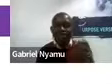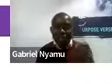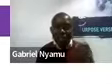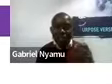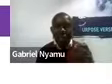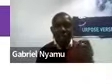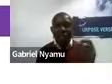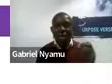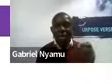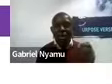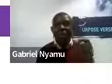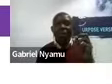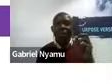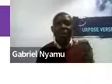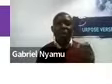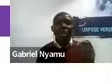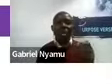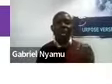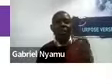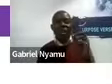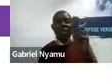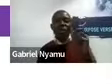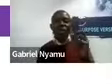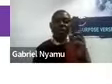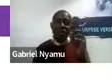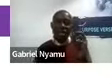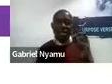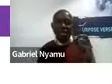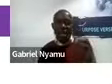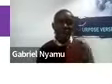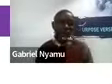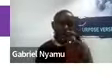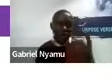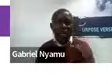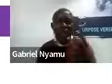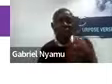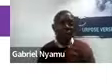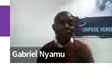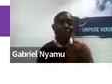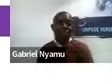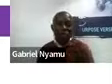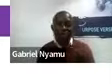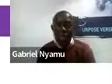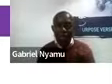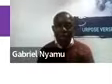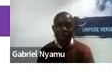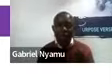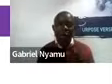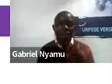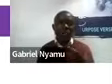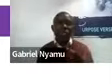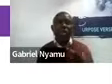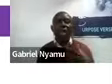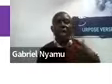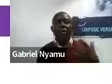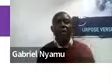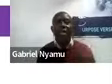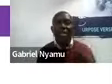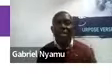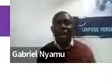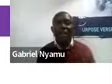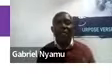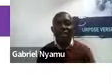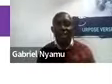who created you, that's okay. But we all can agree we are a product of a design. And I'll be talking about the concept of design along the way because that's what helps